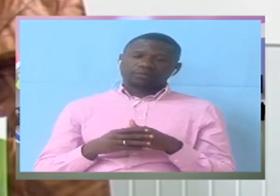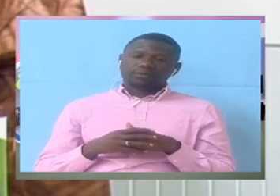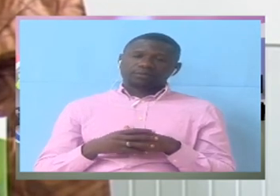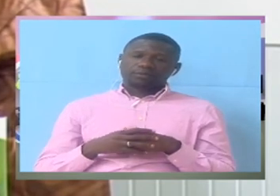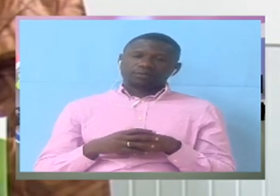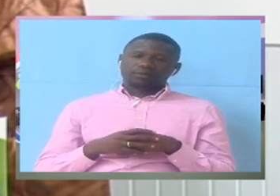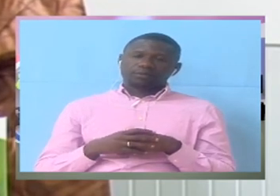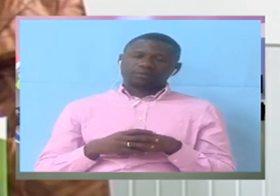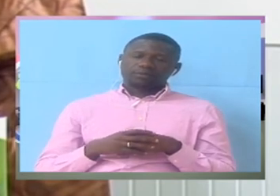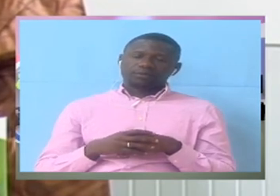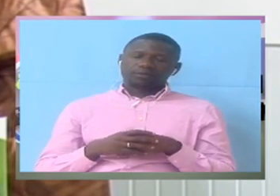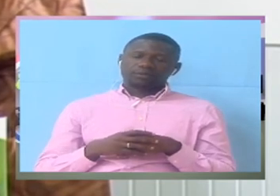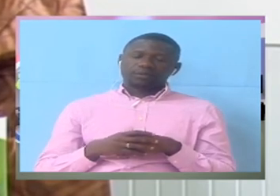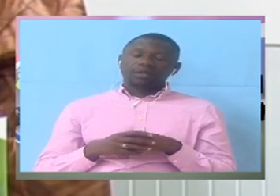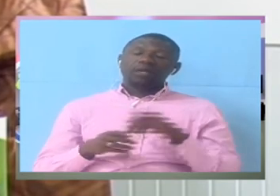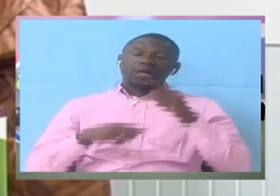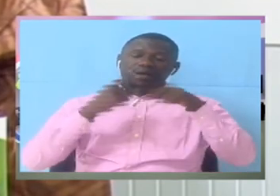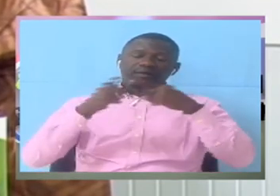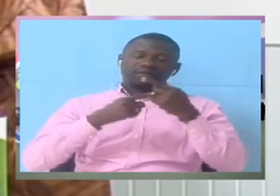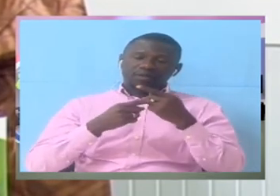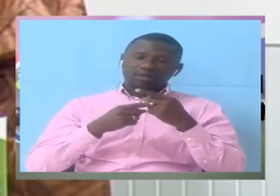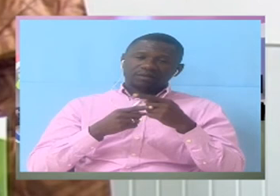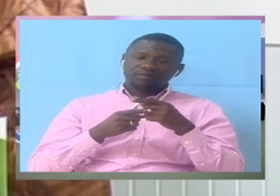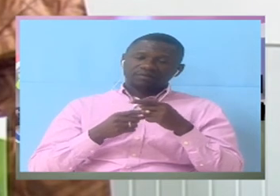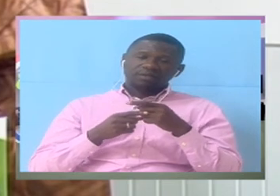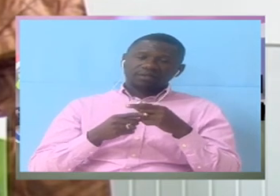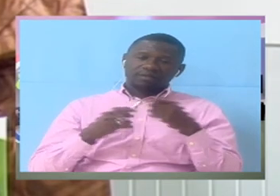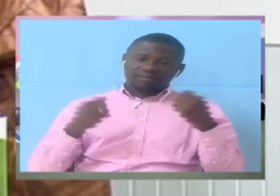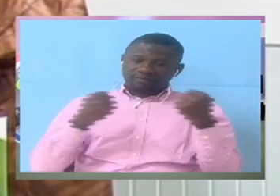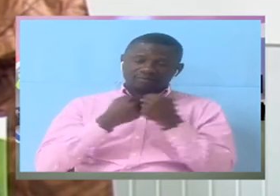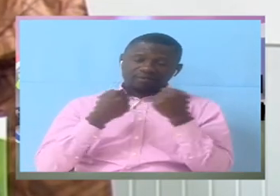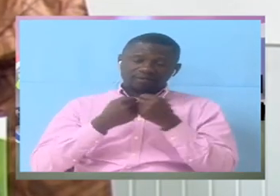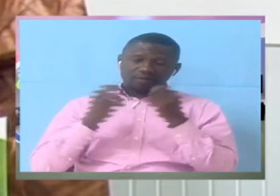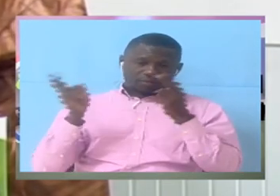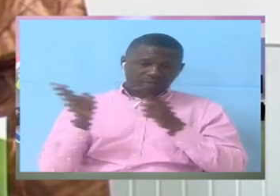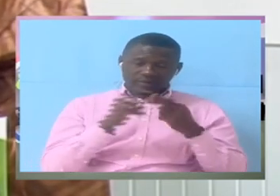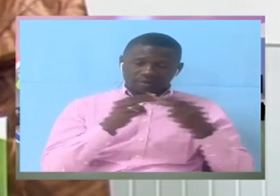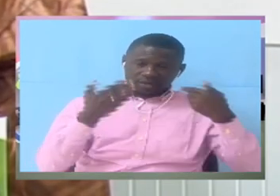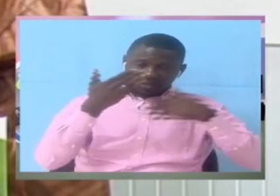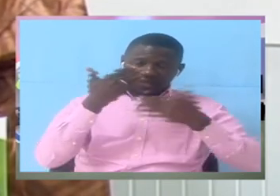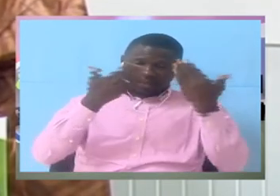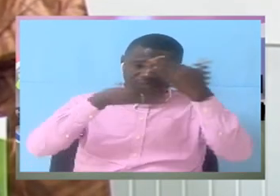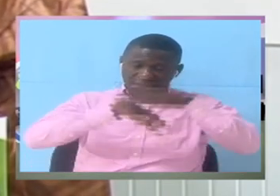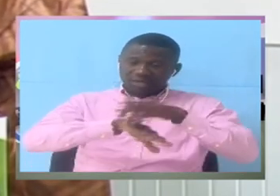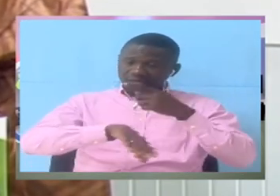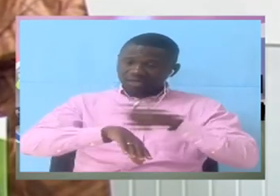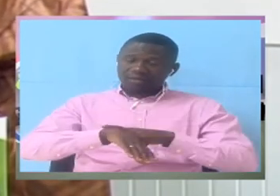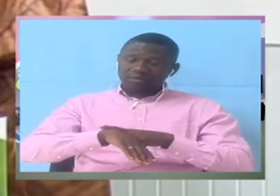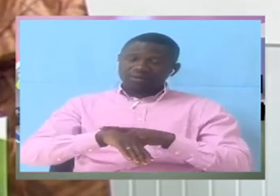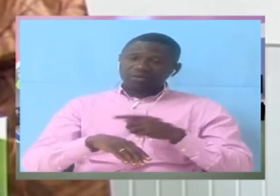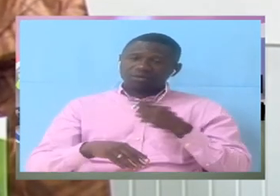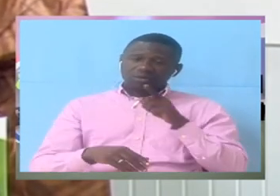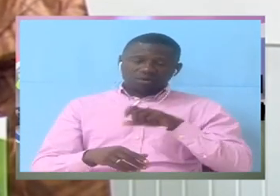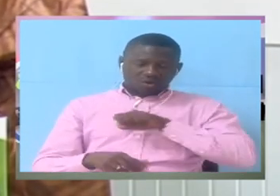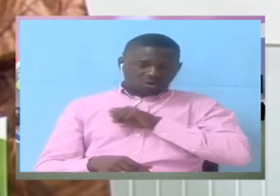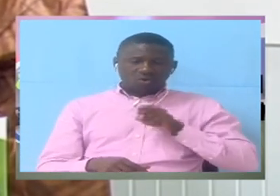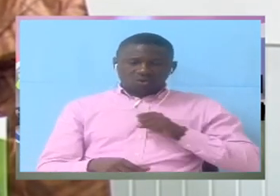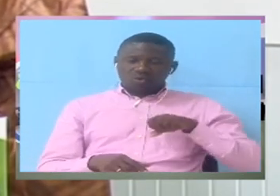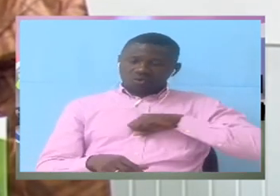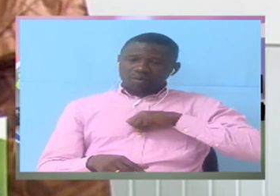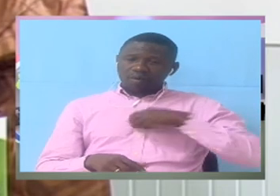mak ma kan keta. After the engagement in the night. Some modol bordan kotol. Some of our people even left